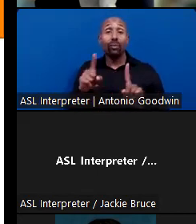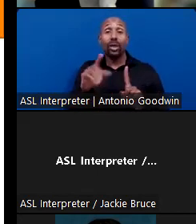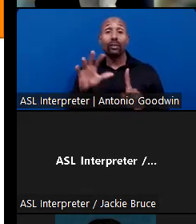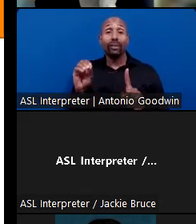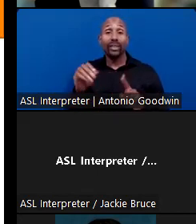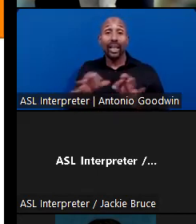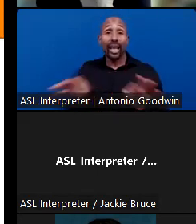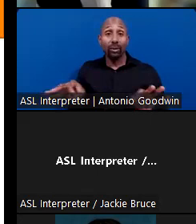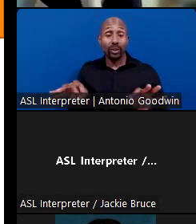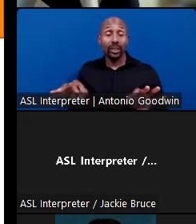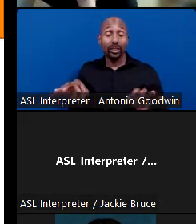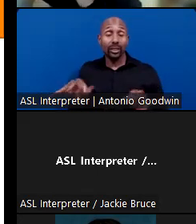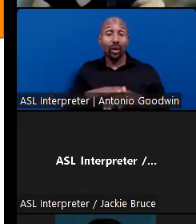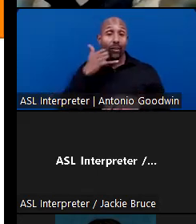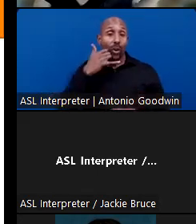For